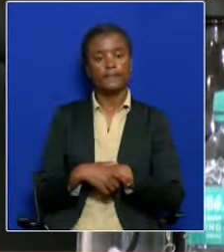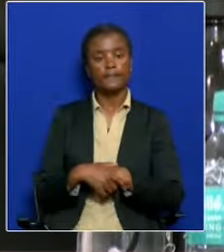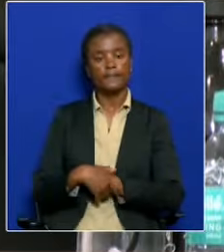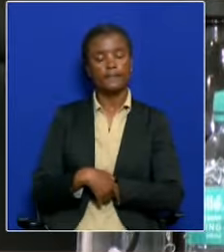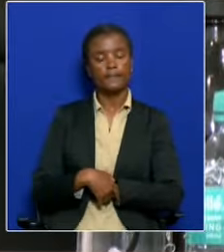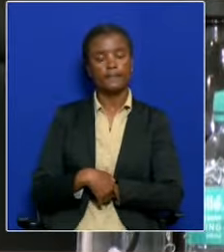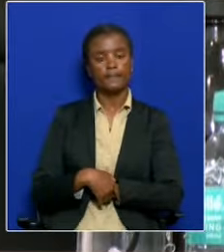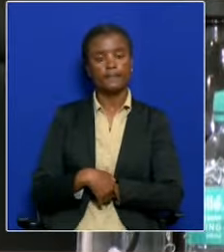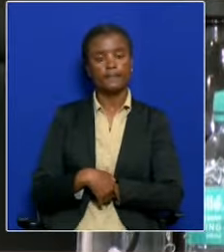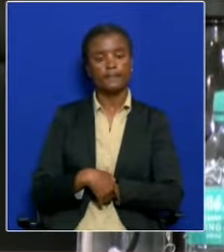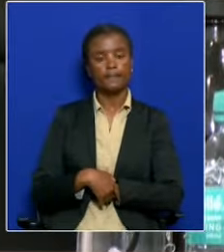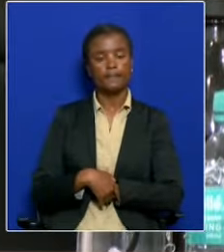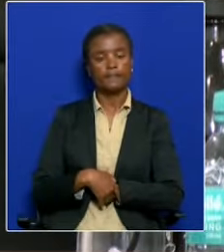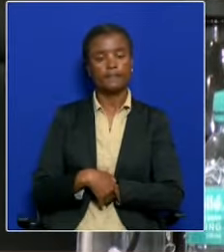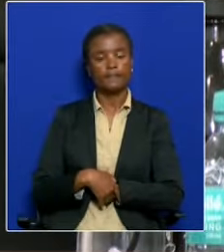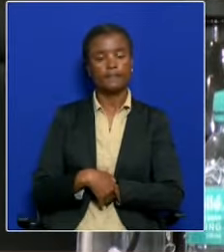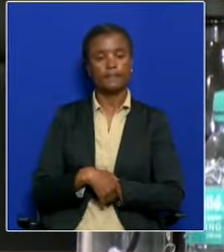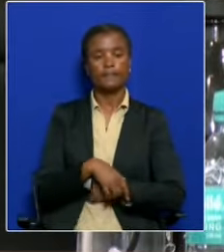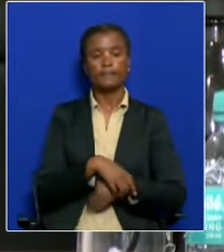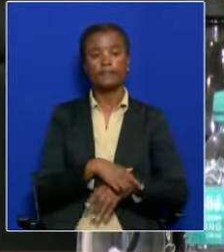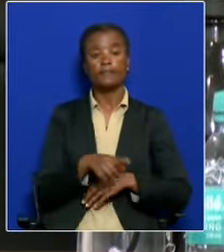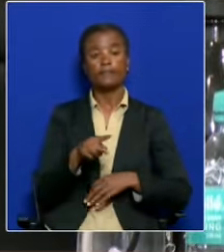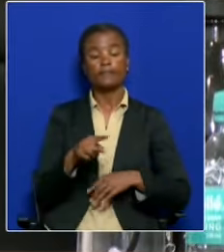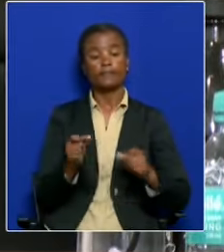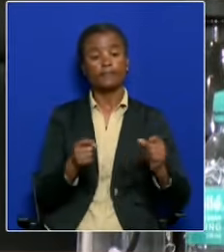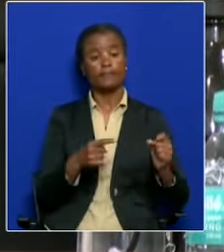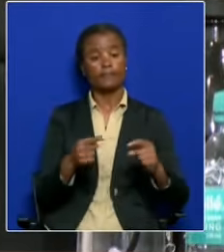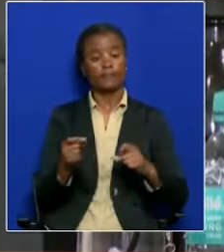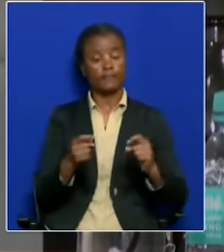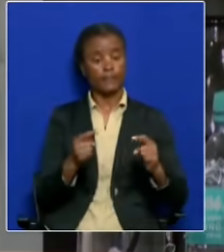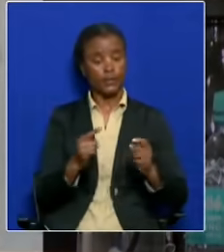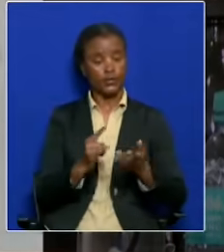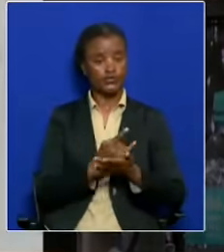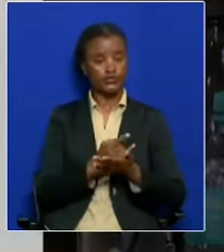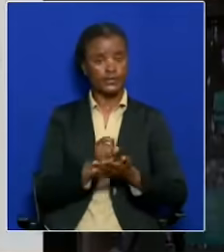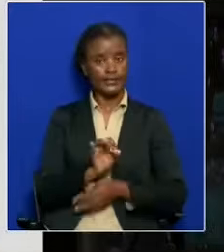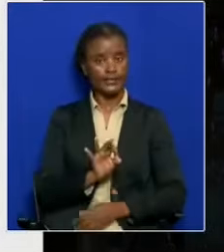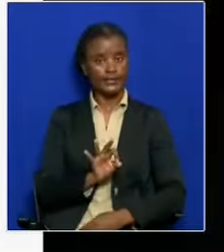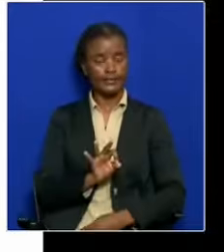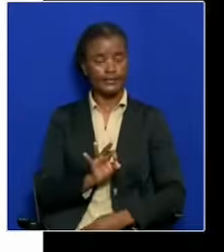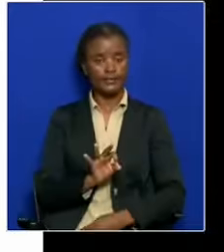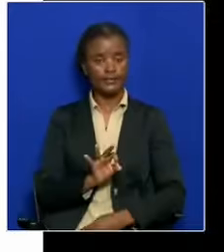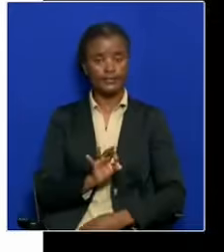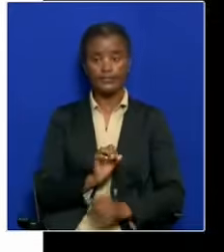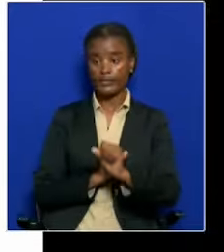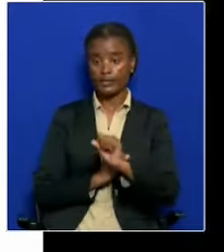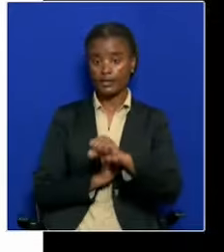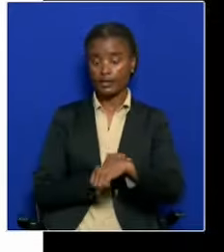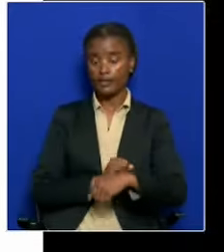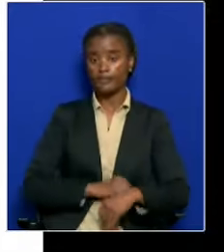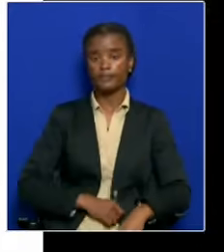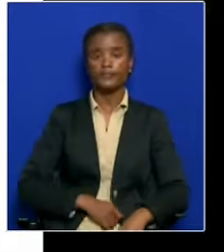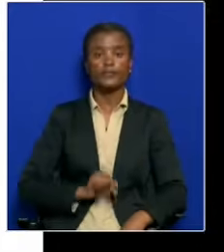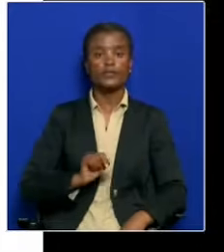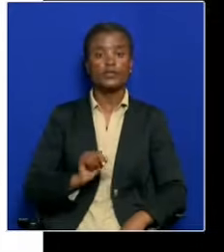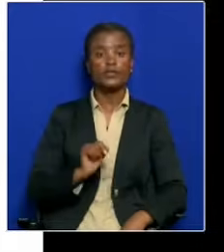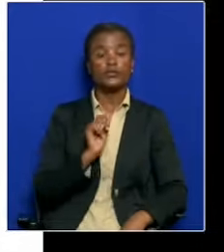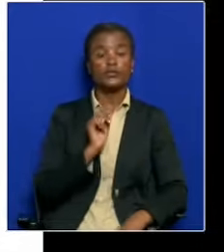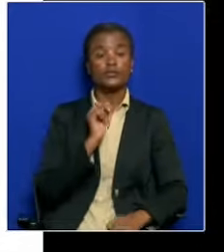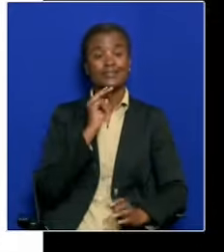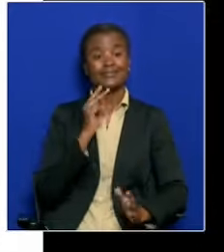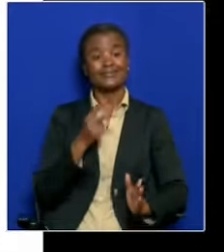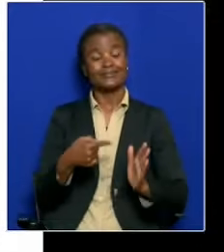That is at chat 3. Yeah. You'll see there you send